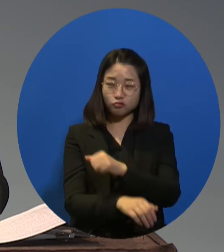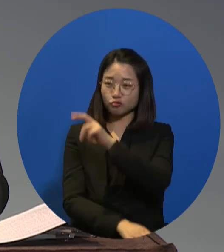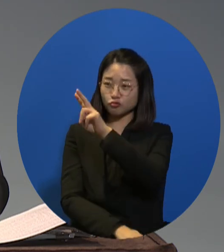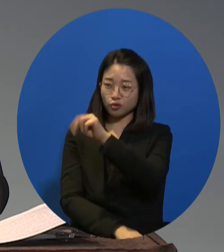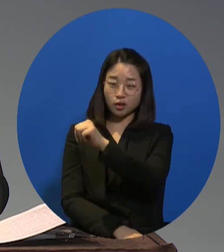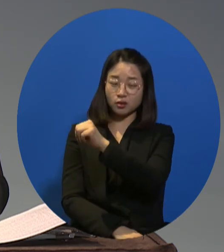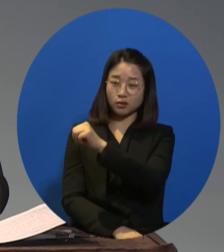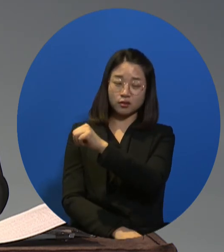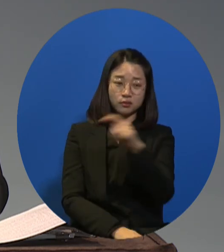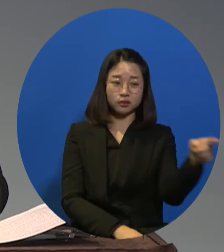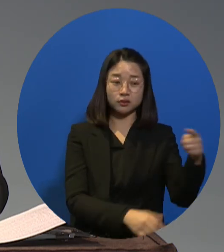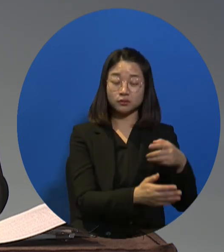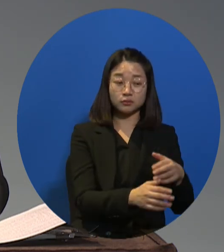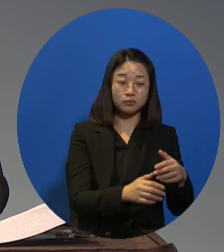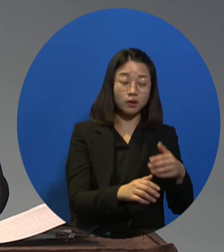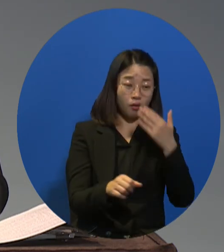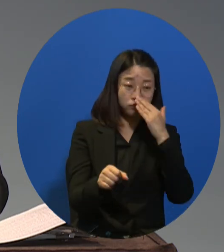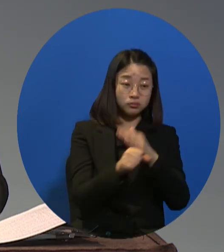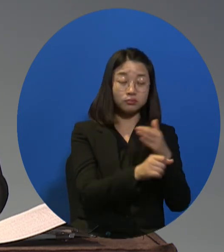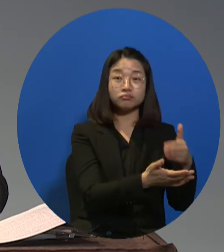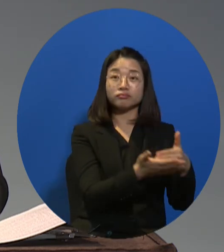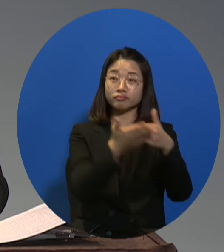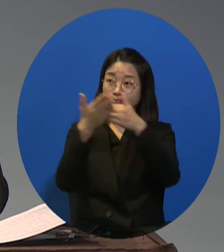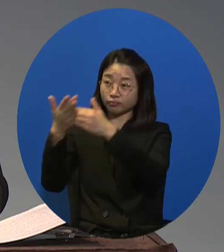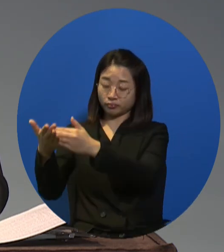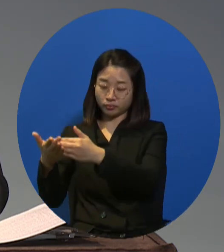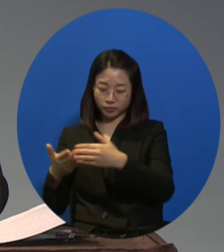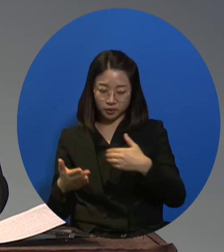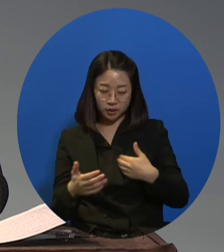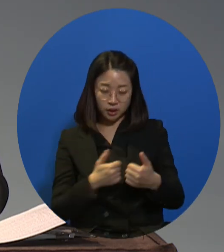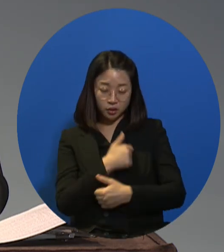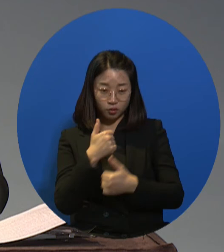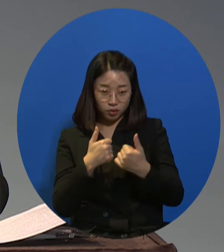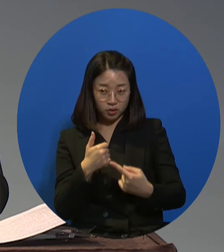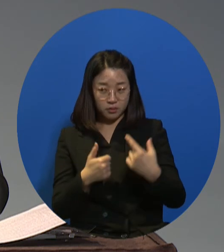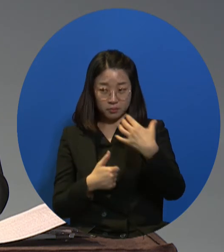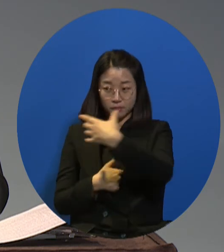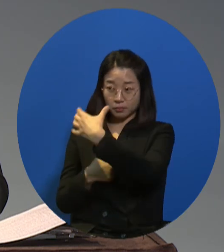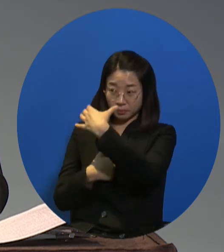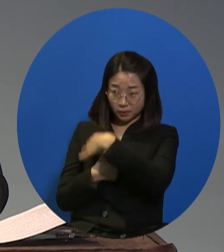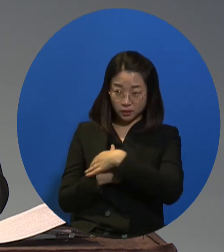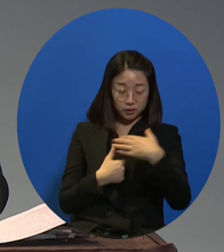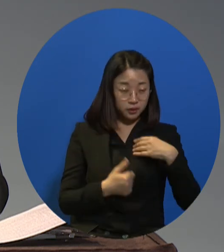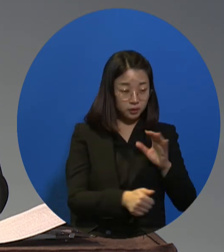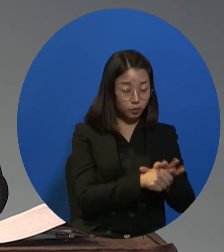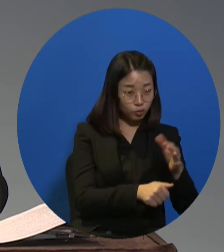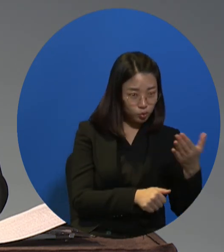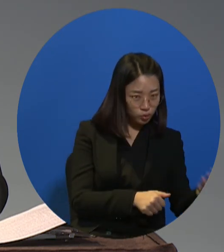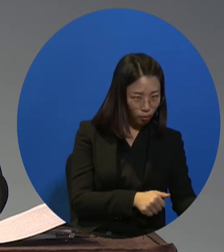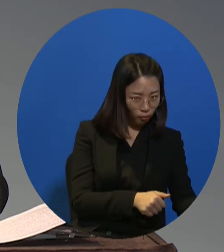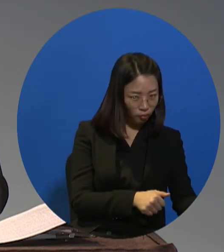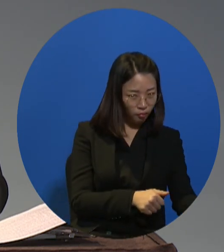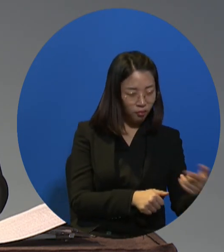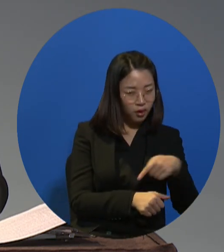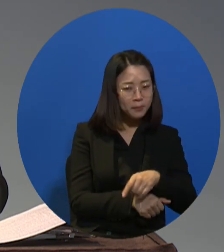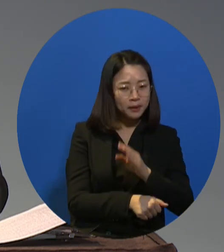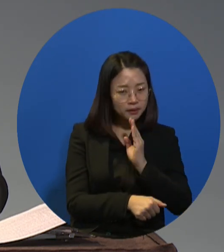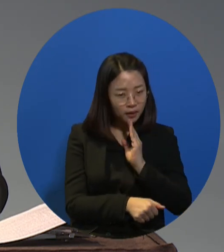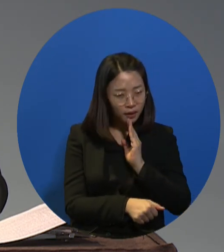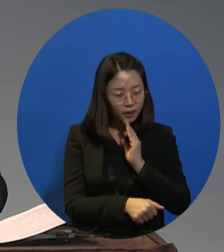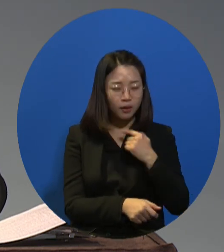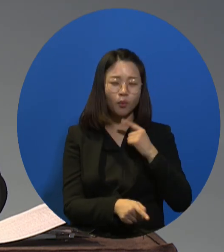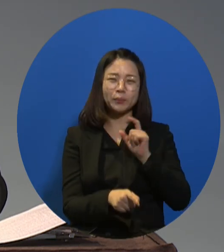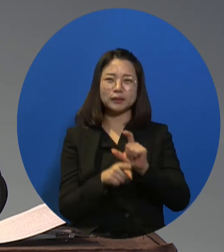to the Supreme Court, and then the Supreme Court would find that it was a violation. So if that is actually a kind of case that we